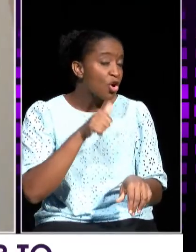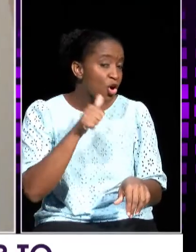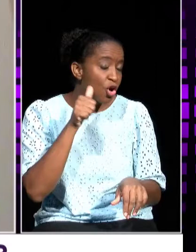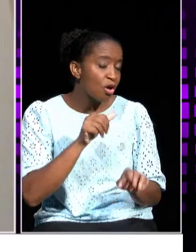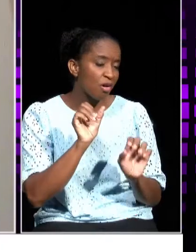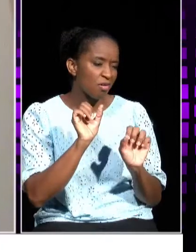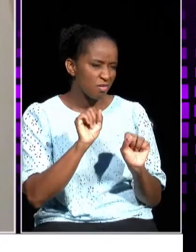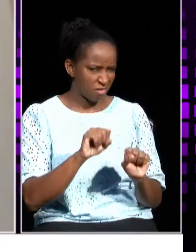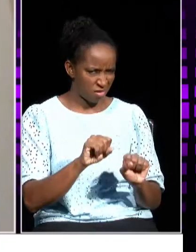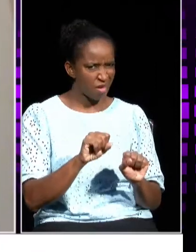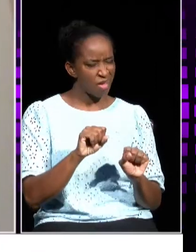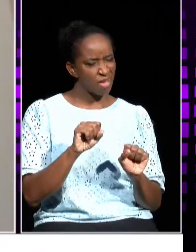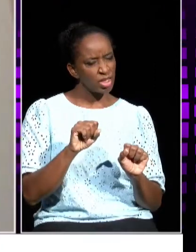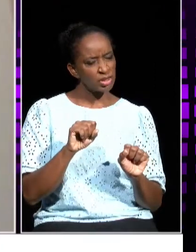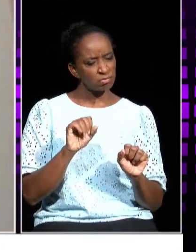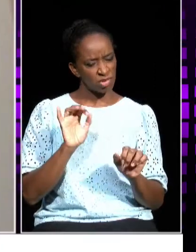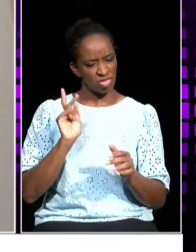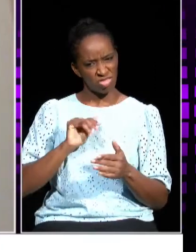to